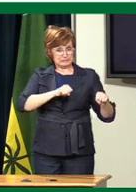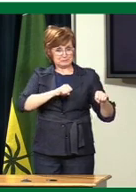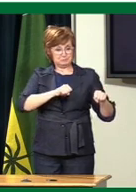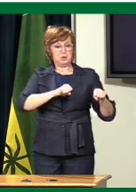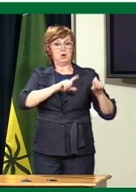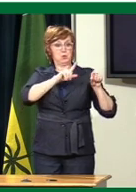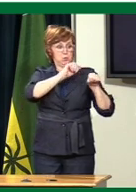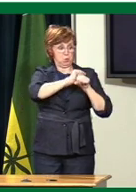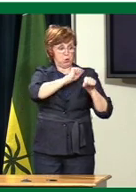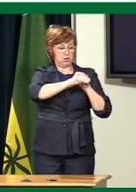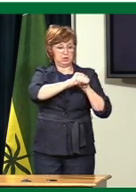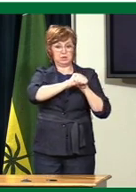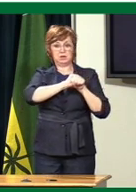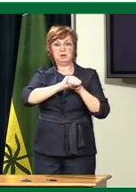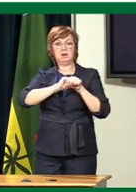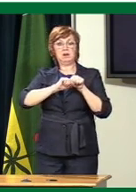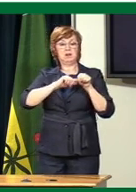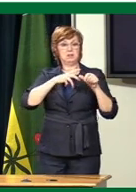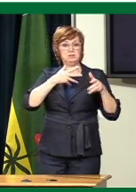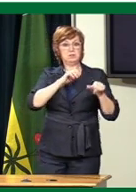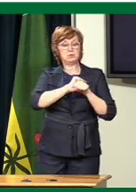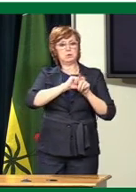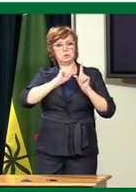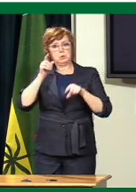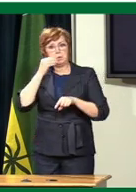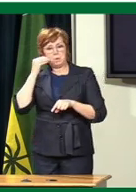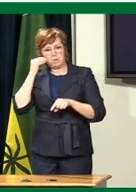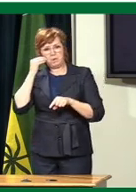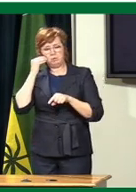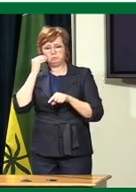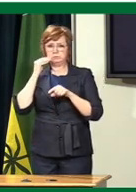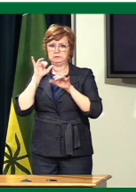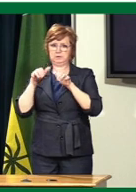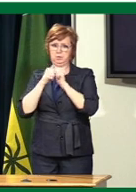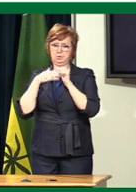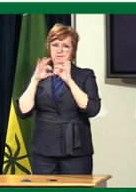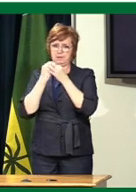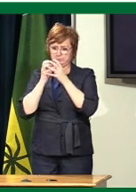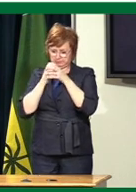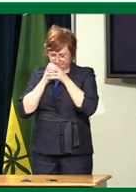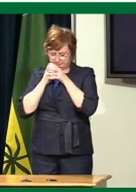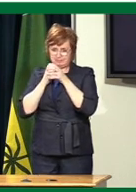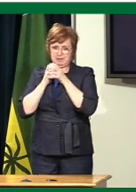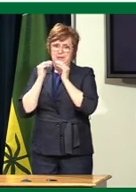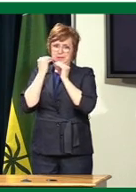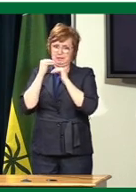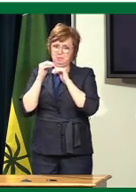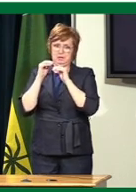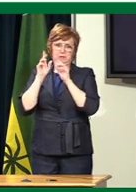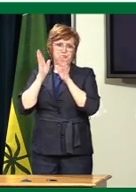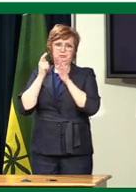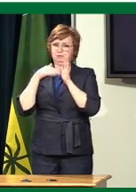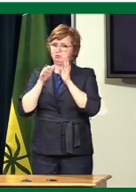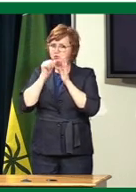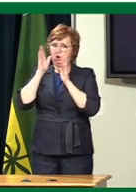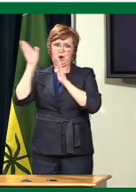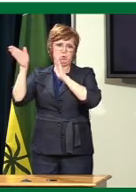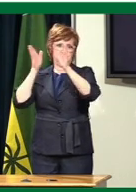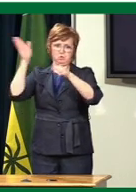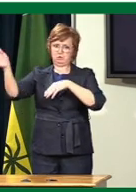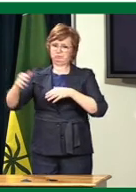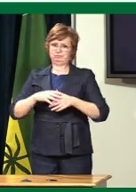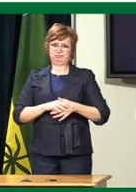just sacrificing in terms of work, but sacrificing in terms of the personal lives of themselves and their families, because they want